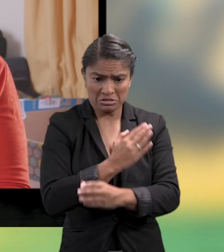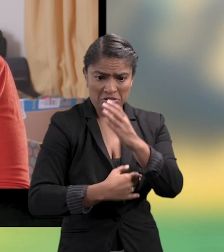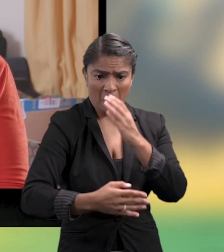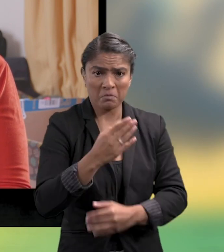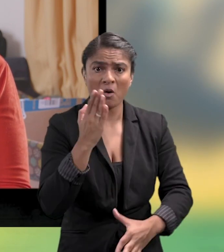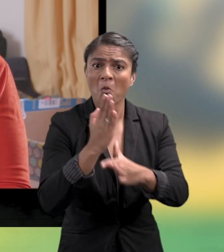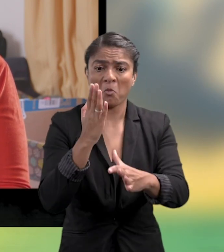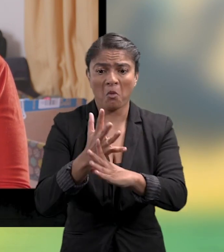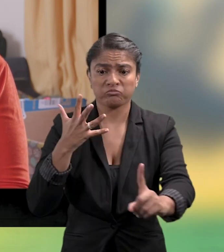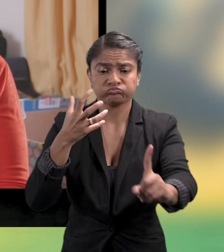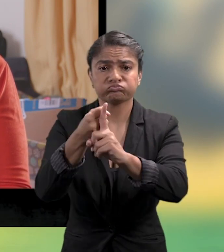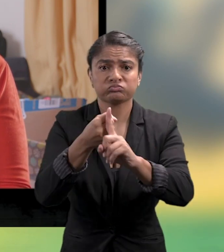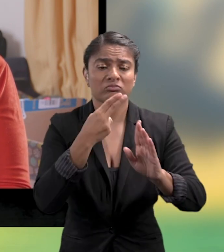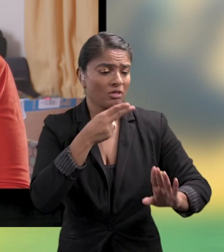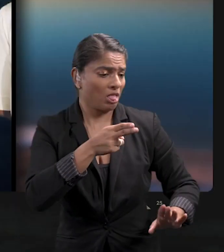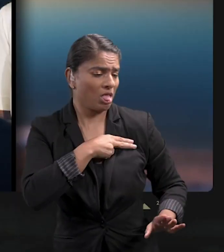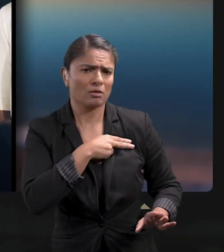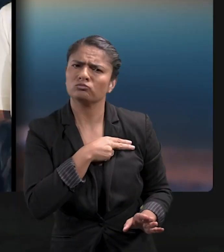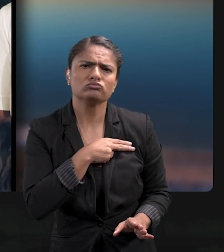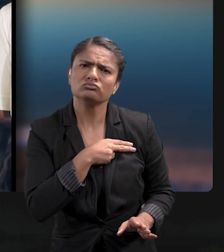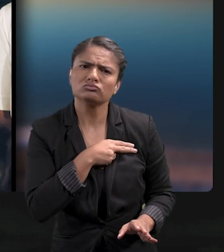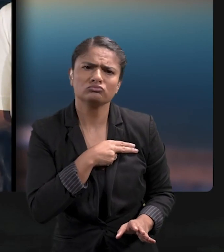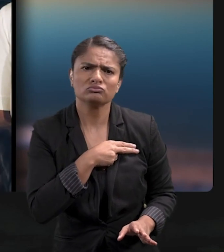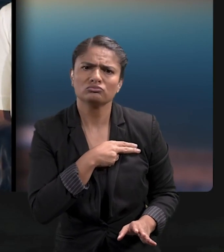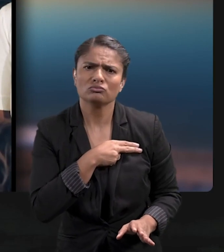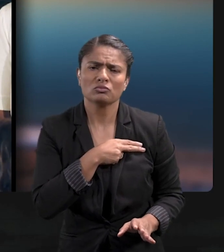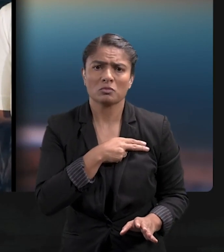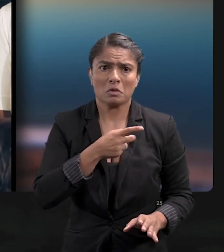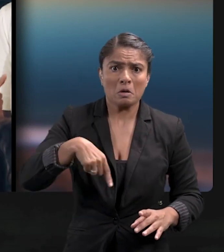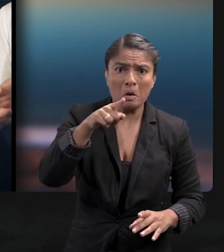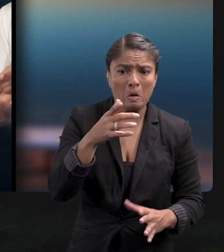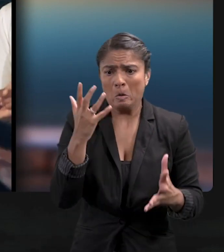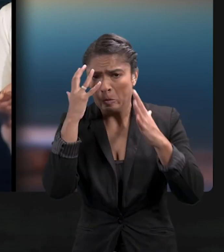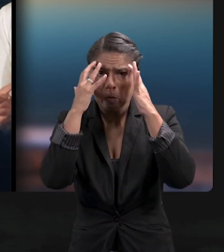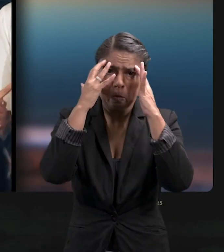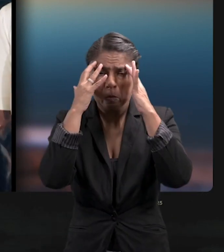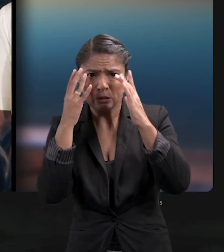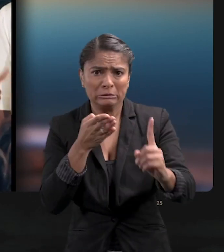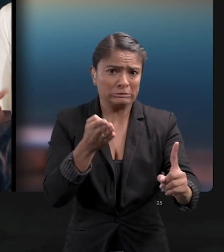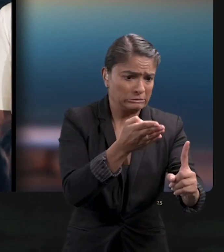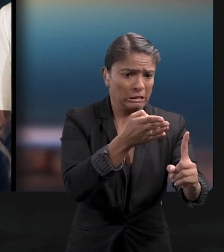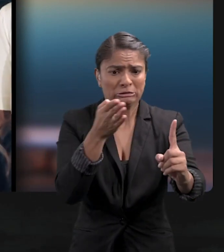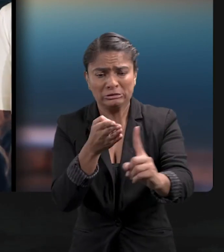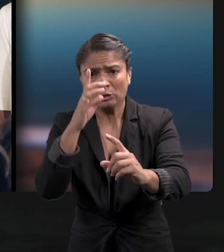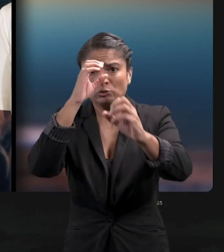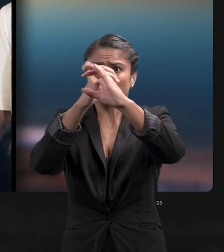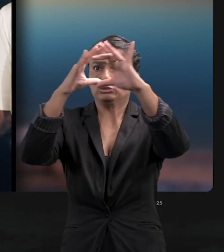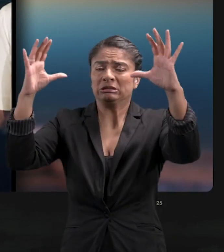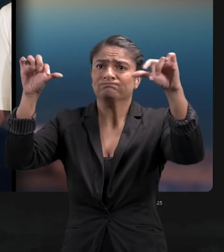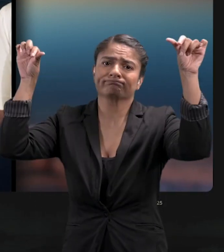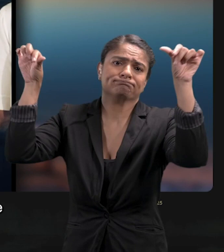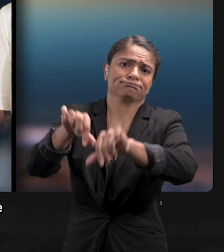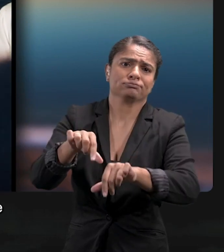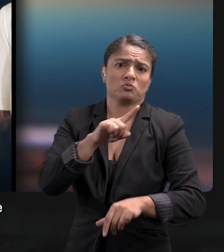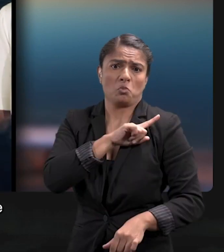bona to define them. And gape iska ba etsa gore ba ska be ba chase behind the dreams that they